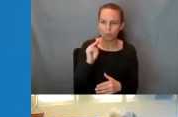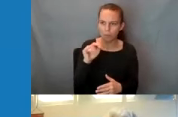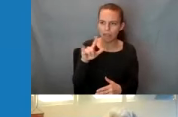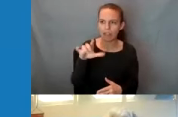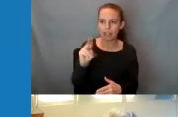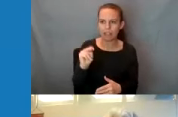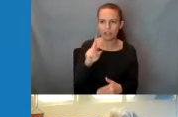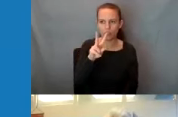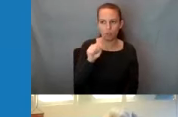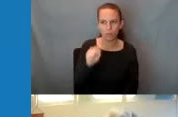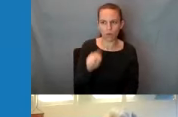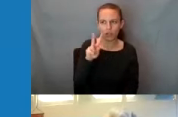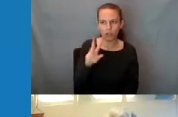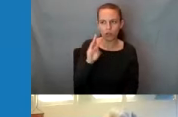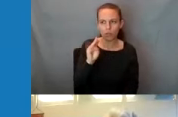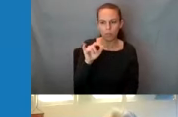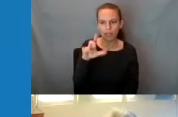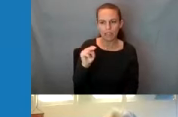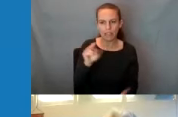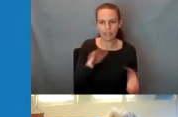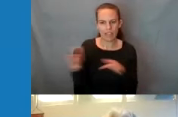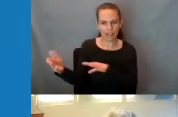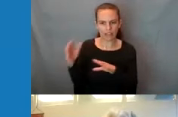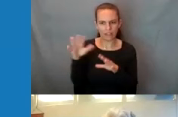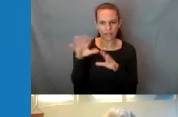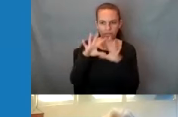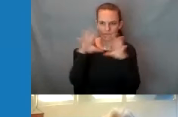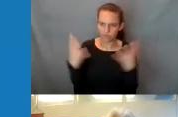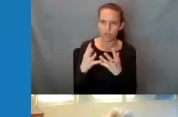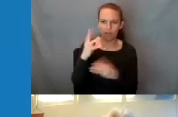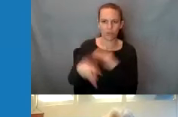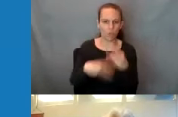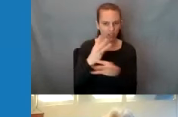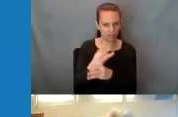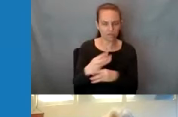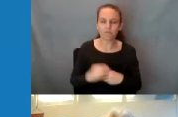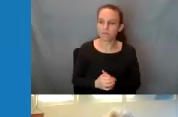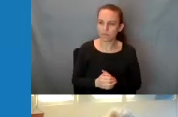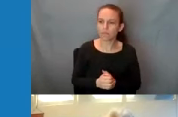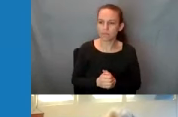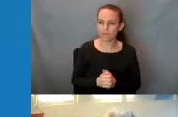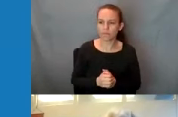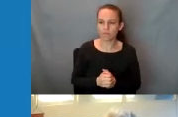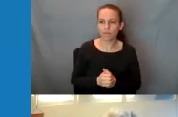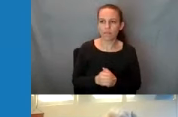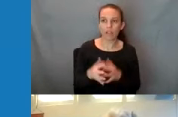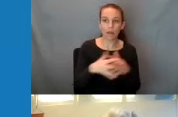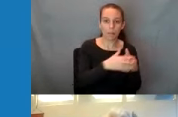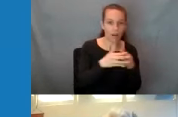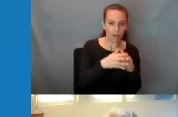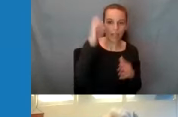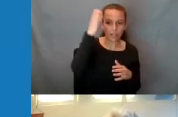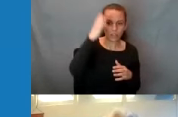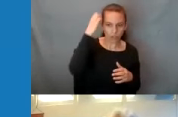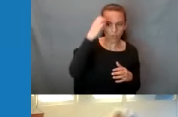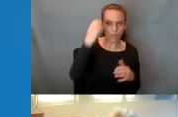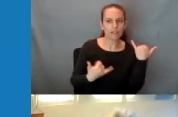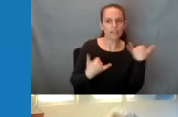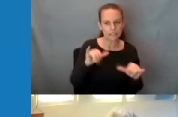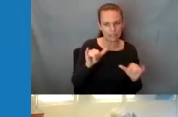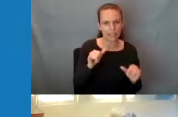million deaths globally. The Americas and Europe still, the majority of infections and deaths occurring in these